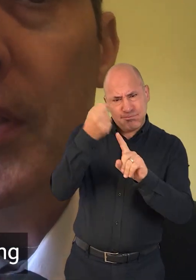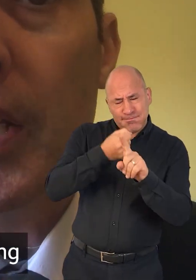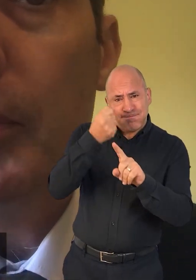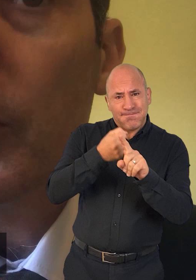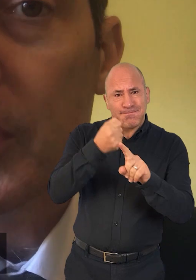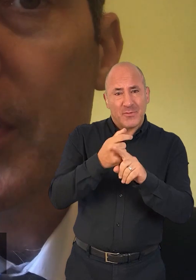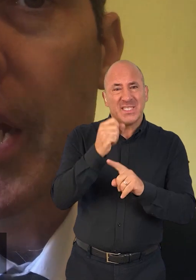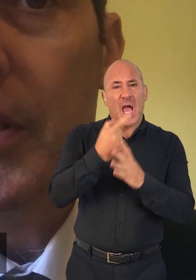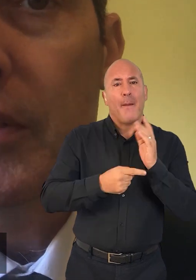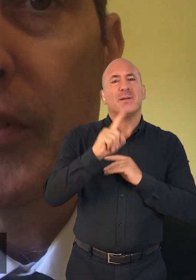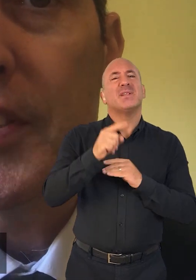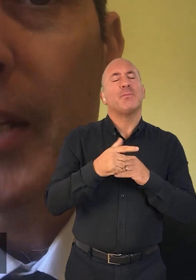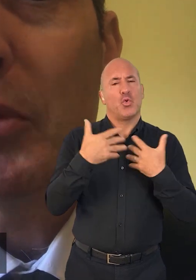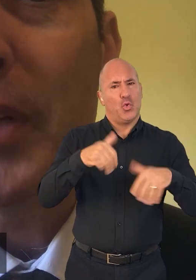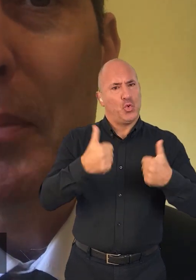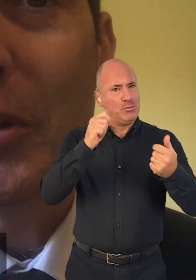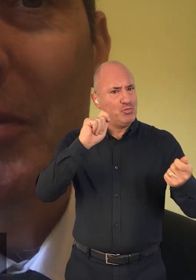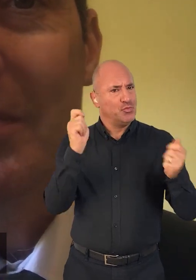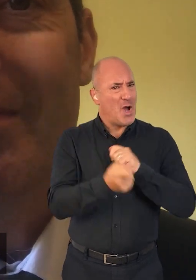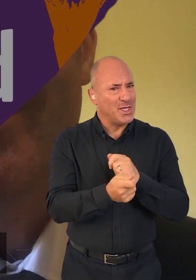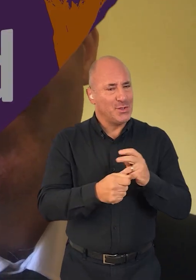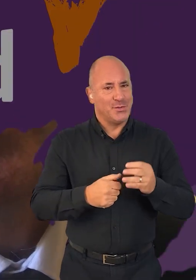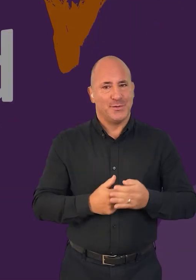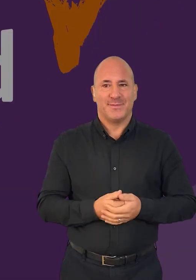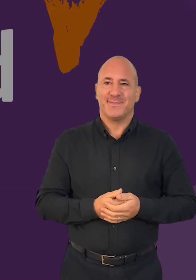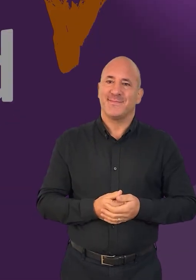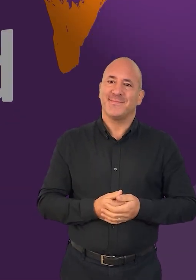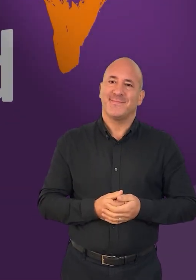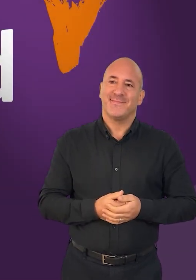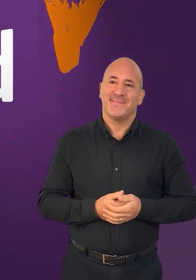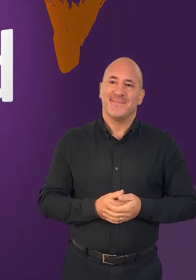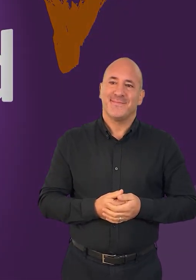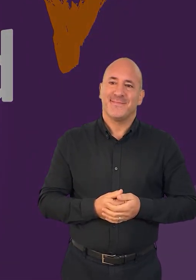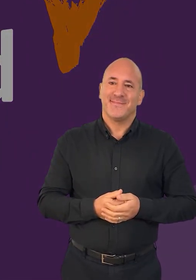of promoting positive change for disabled people.